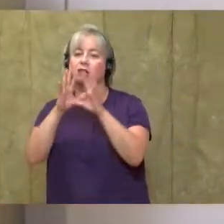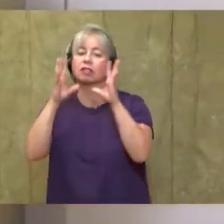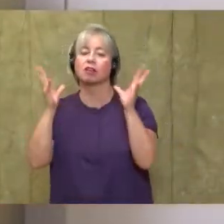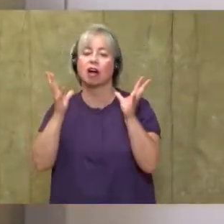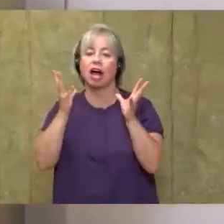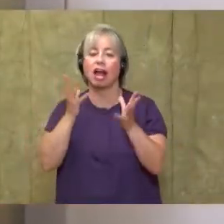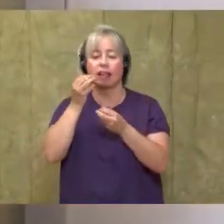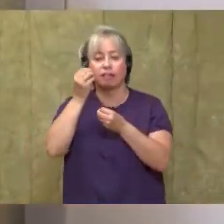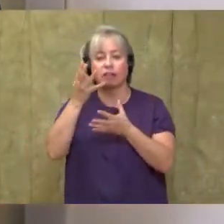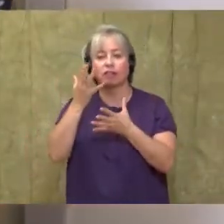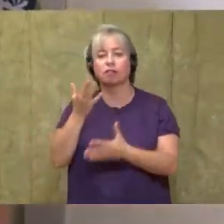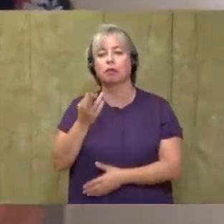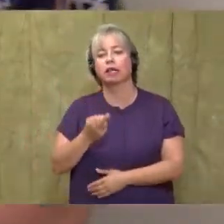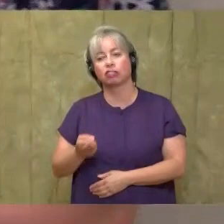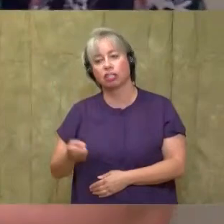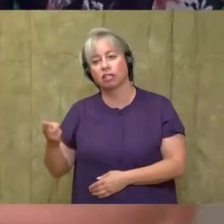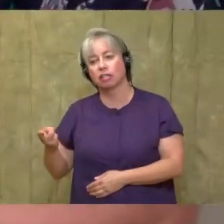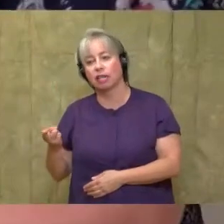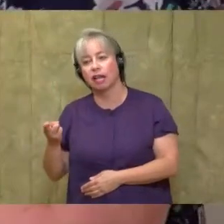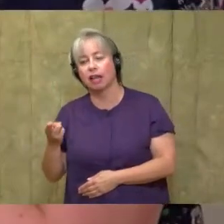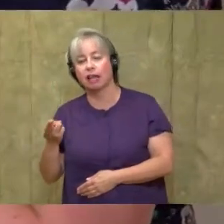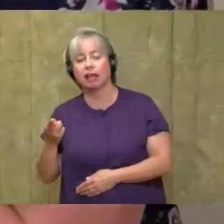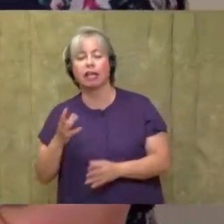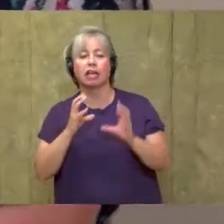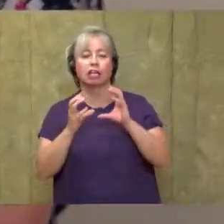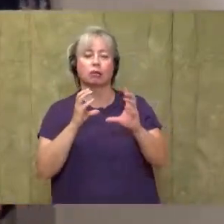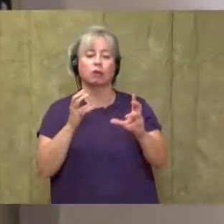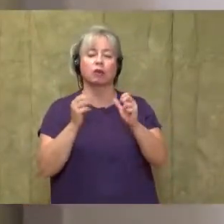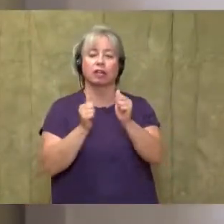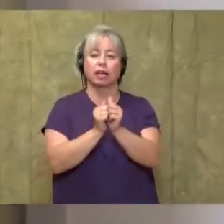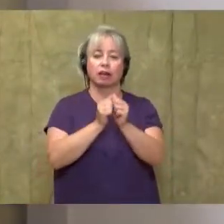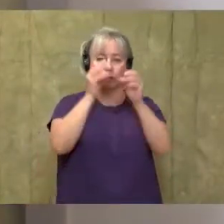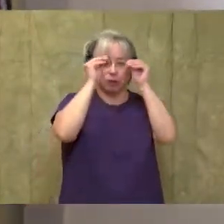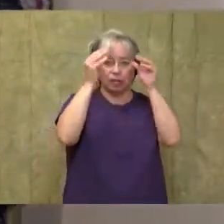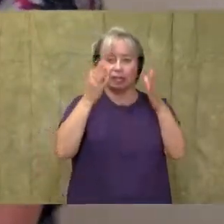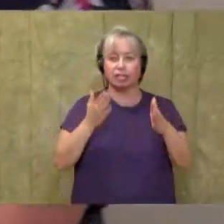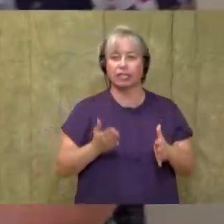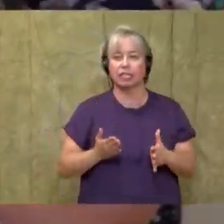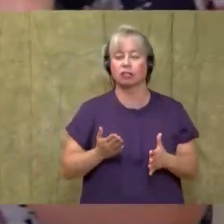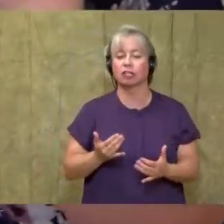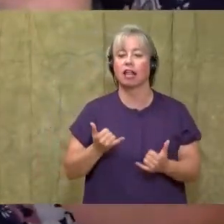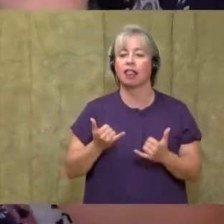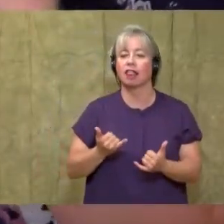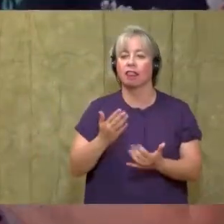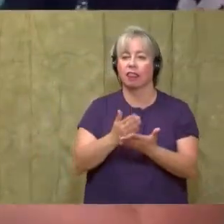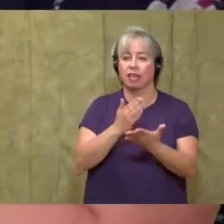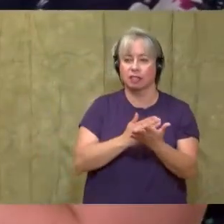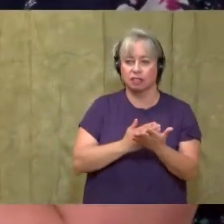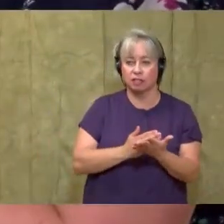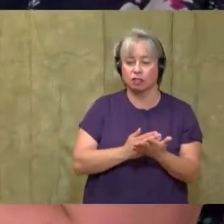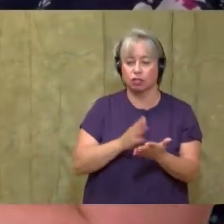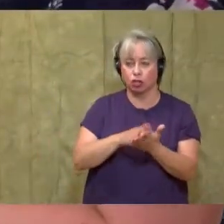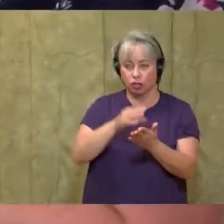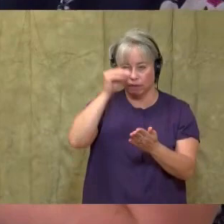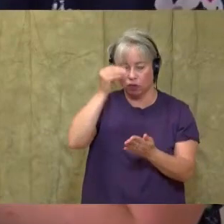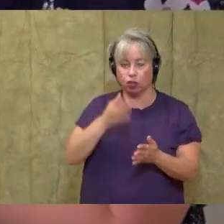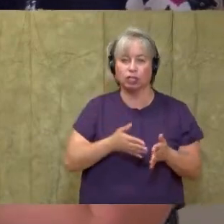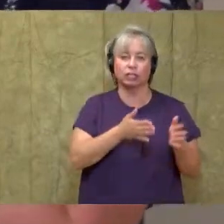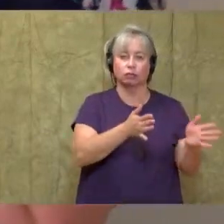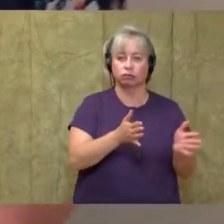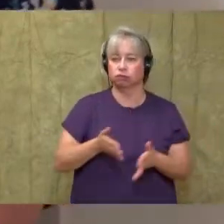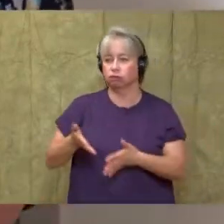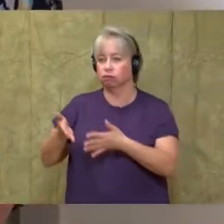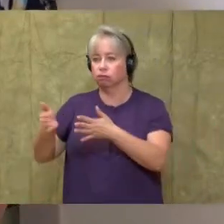resources. You could check in with your teachers. But in this lesson, you learned 2 methods for finding the distance. You